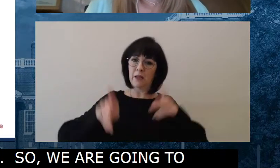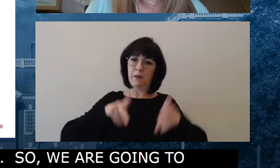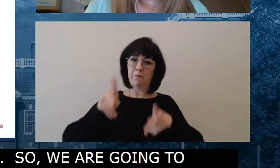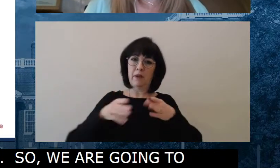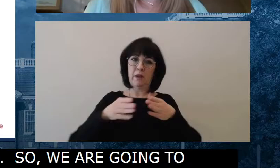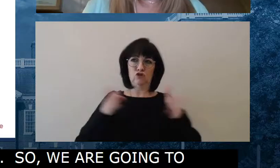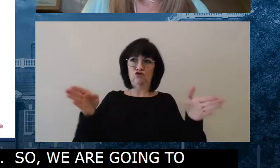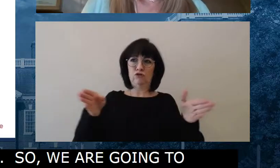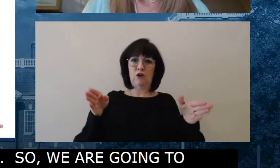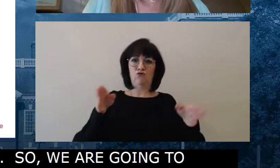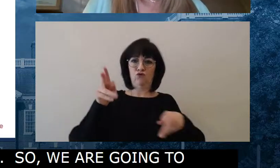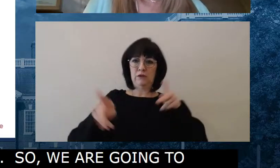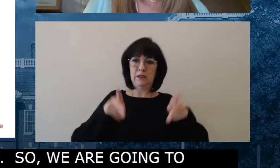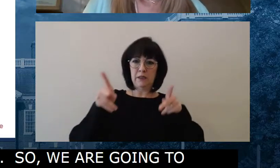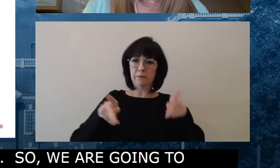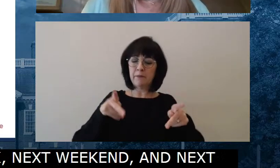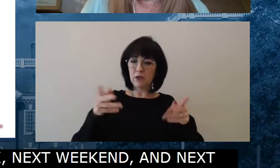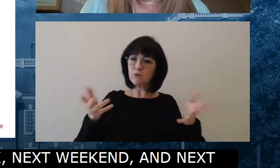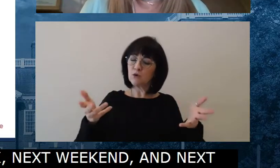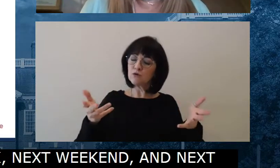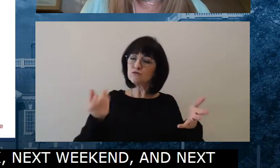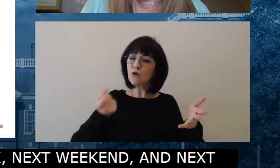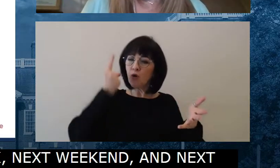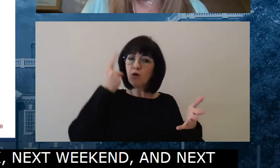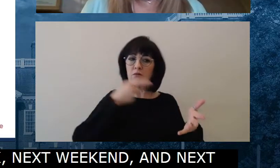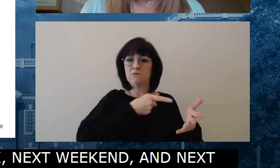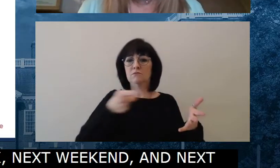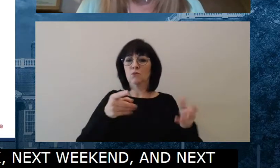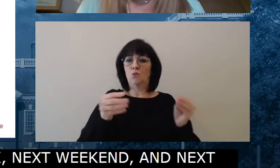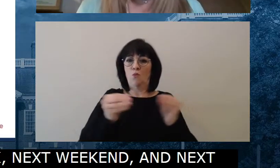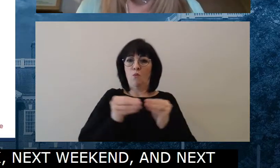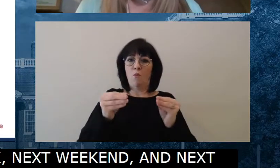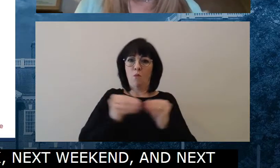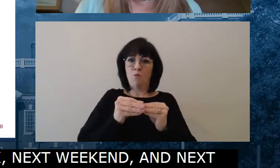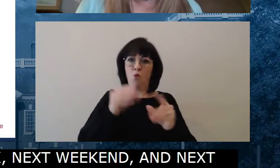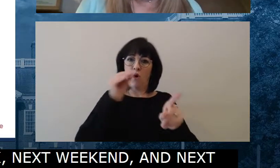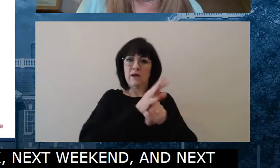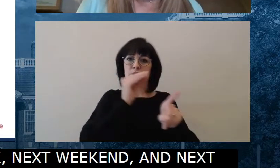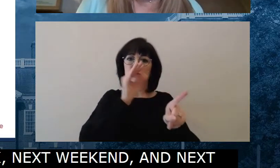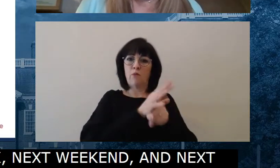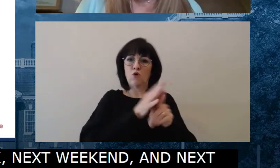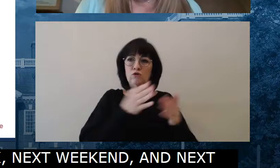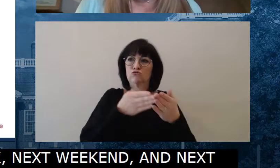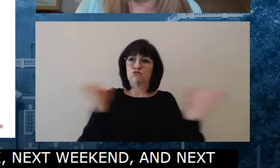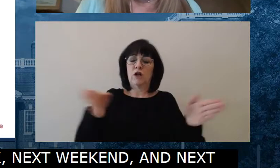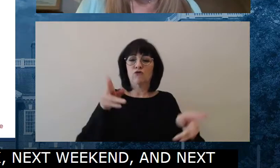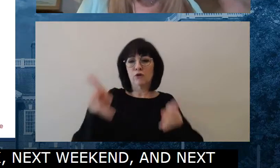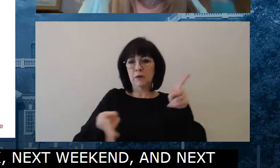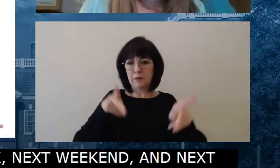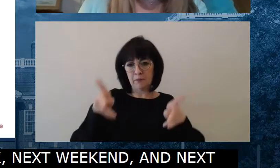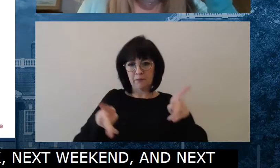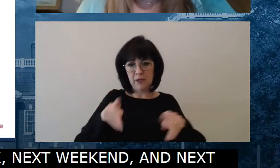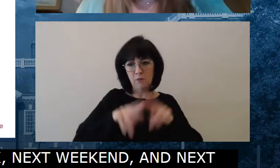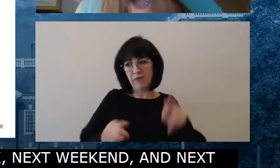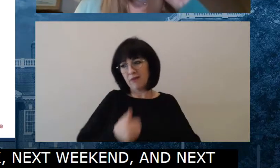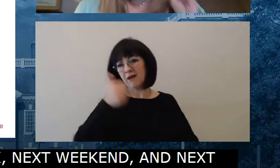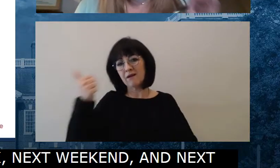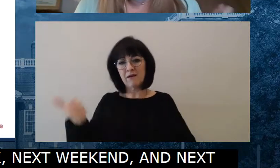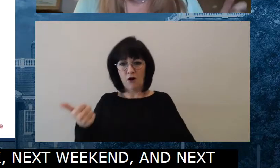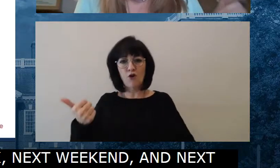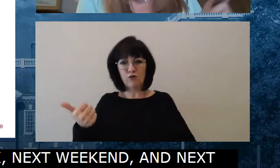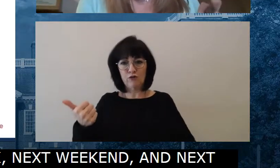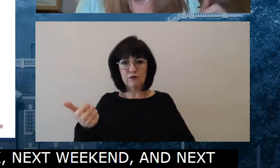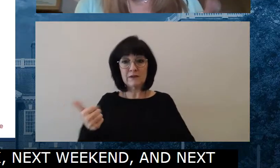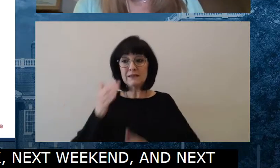to on those groups. We also are absolutely going